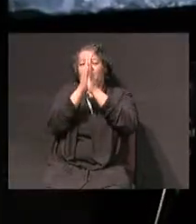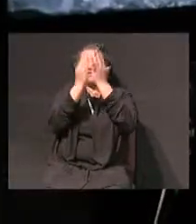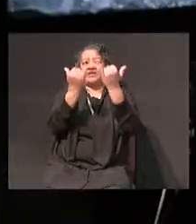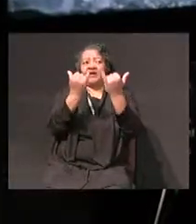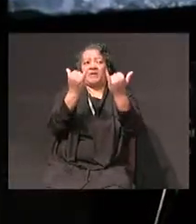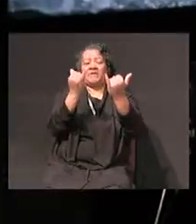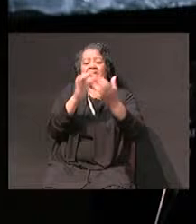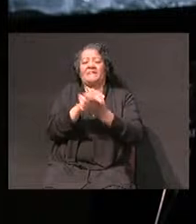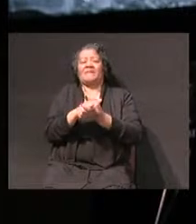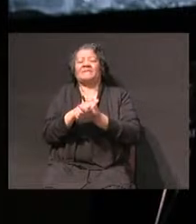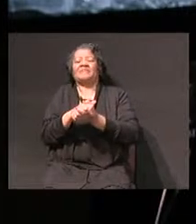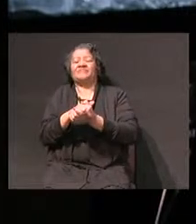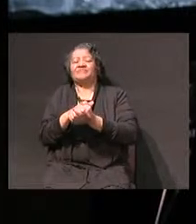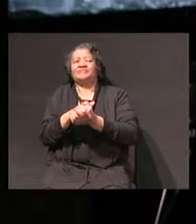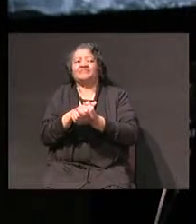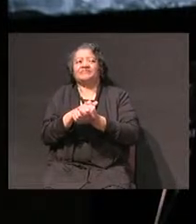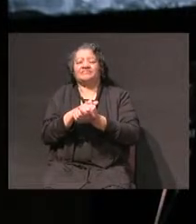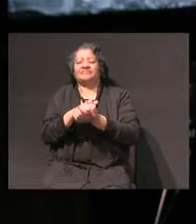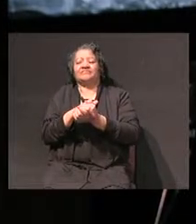prayer.